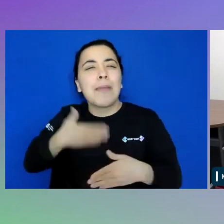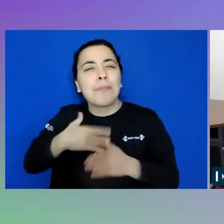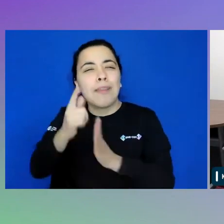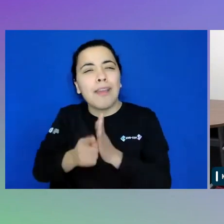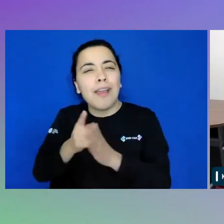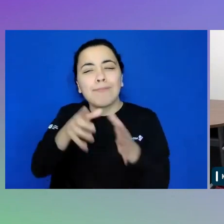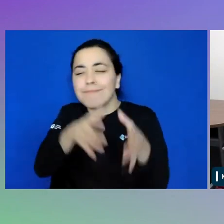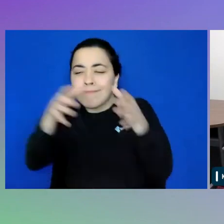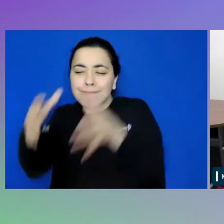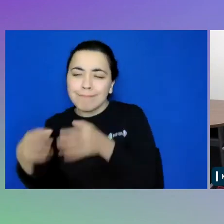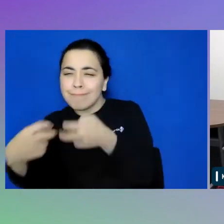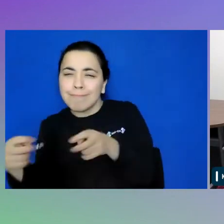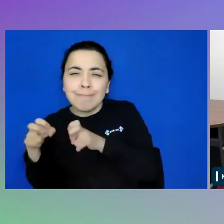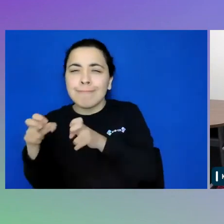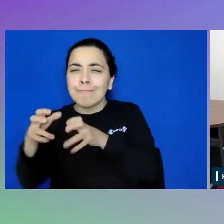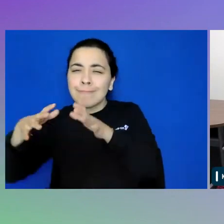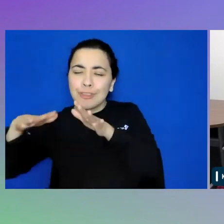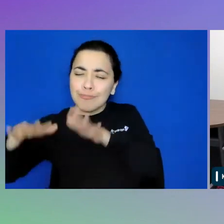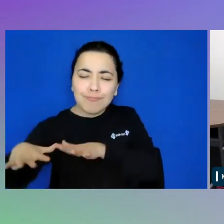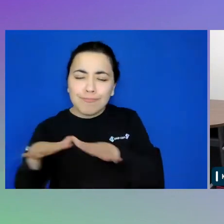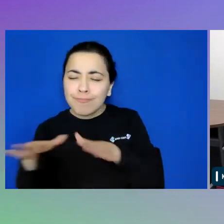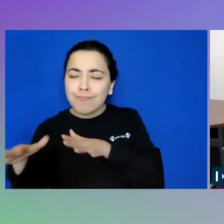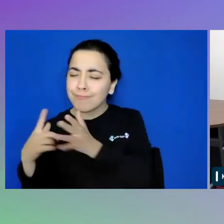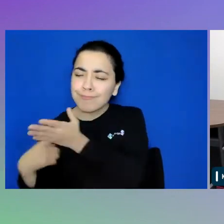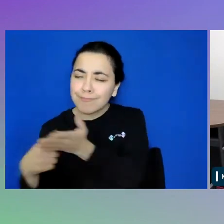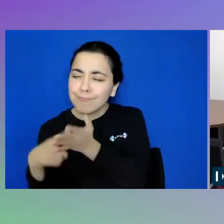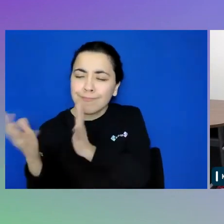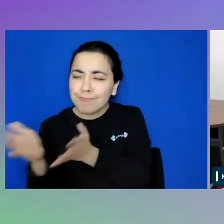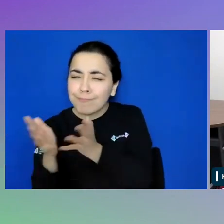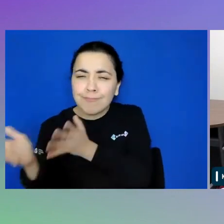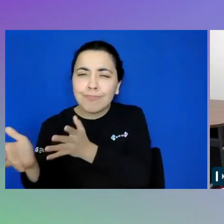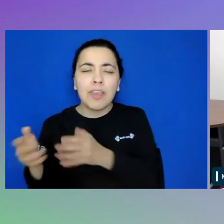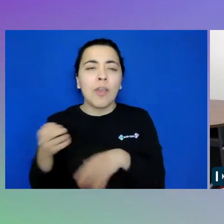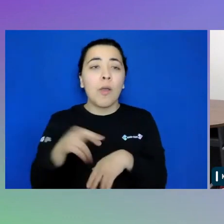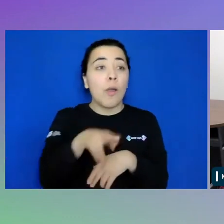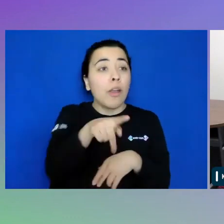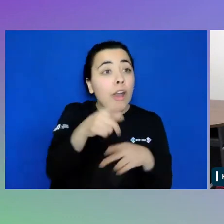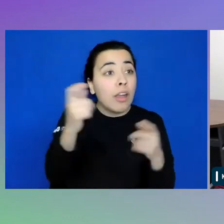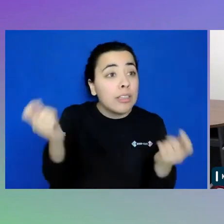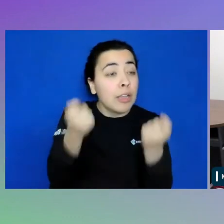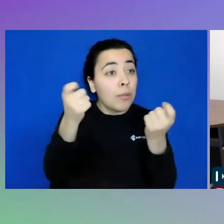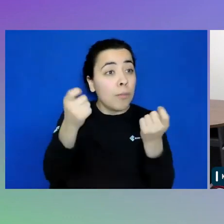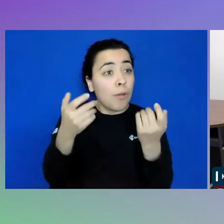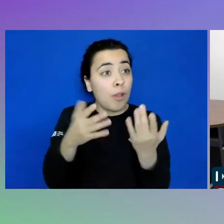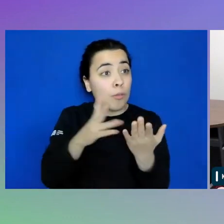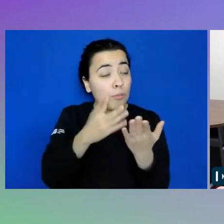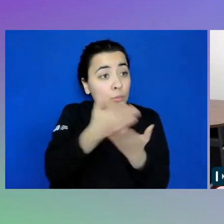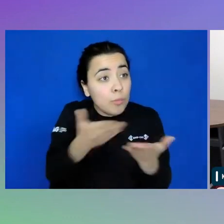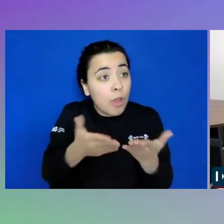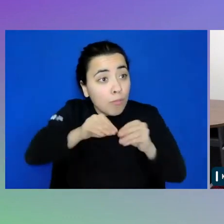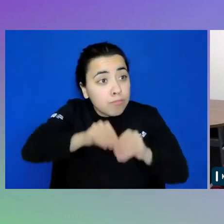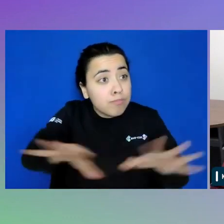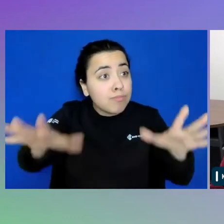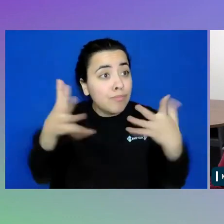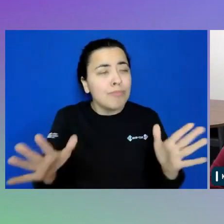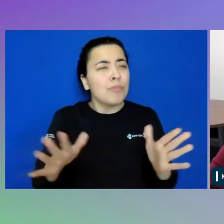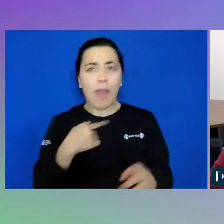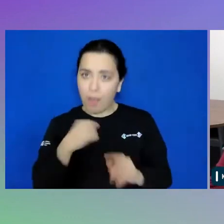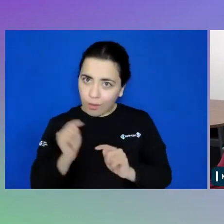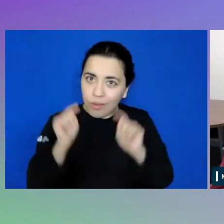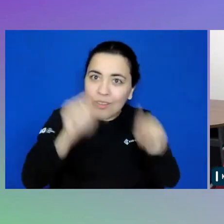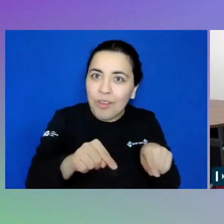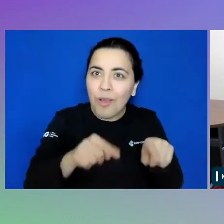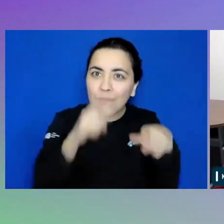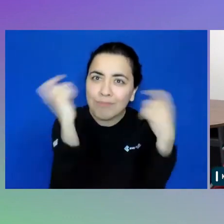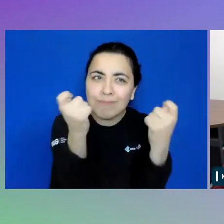launch of a new product, I go to this, I say, good job, and make friends, chat with people. And then the next time that we have